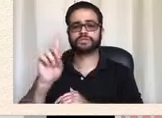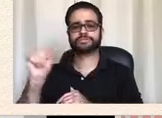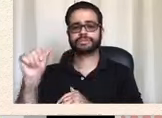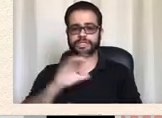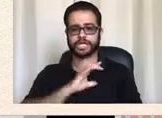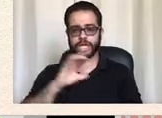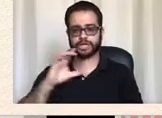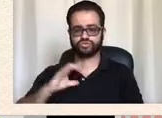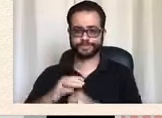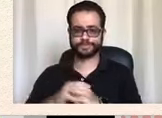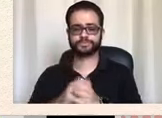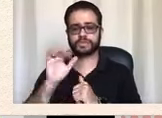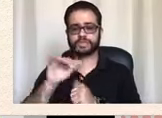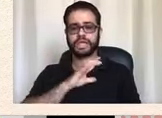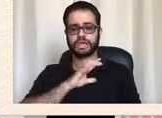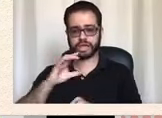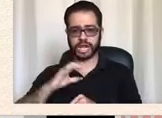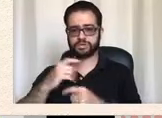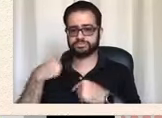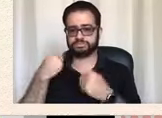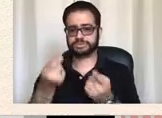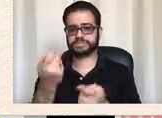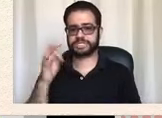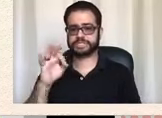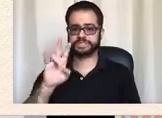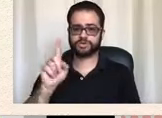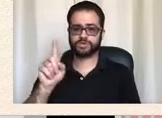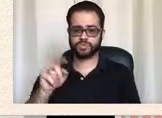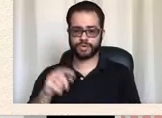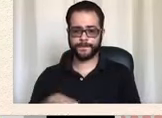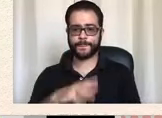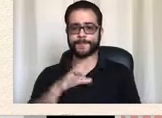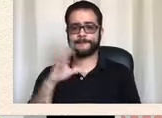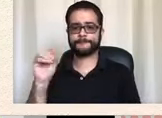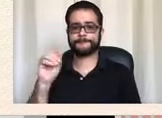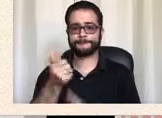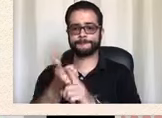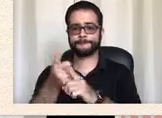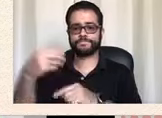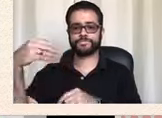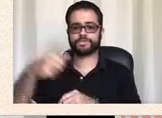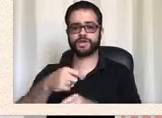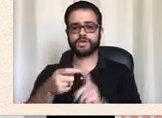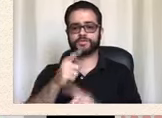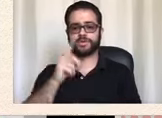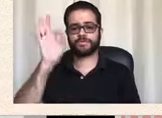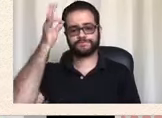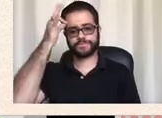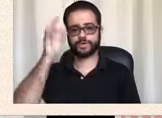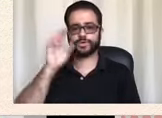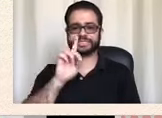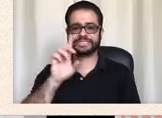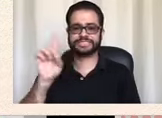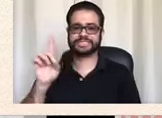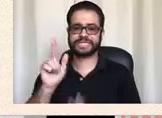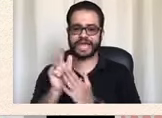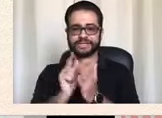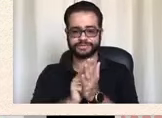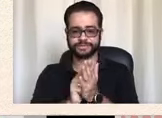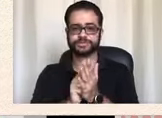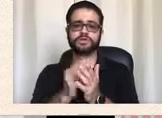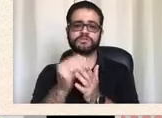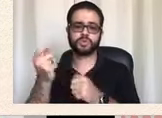since 1971, and the council is funded by the Federal DD Act. So a couple years ago, they actually